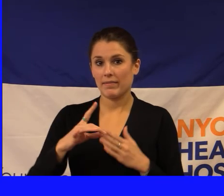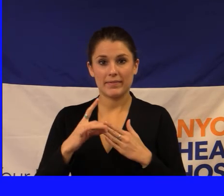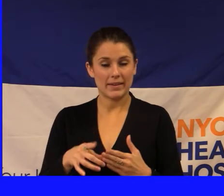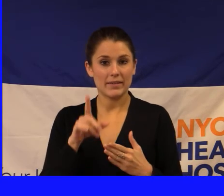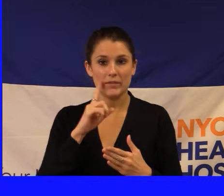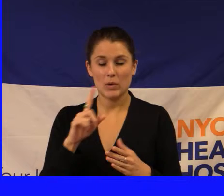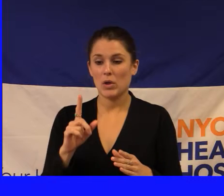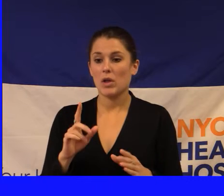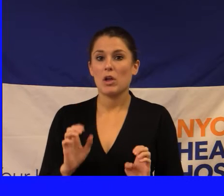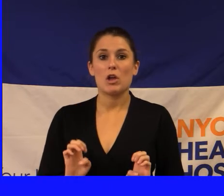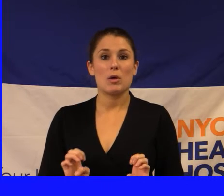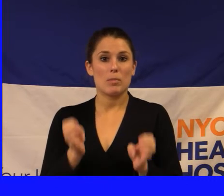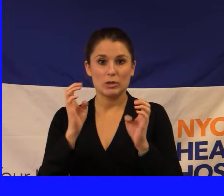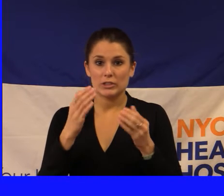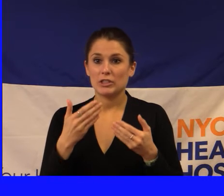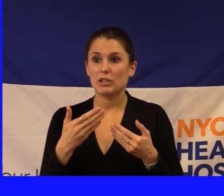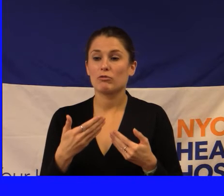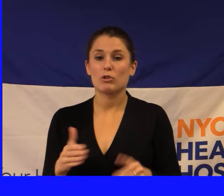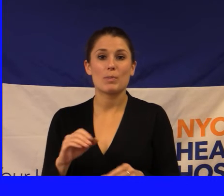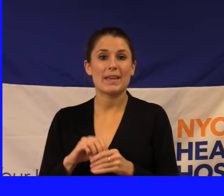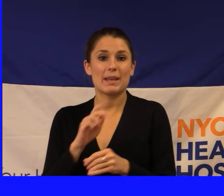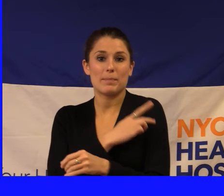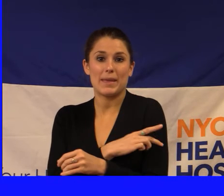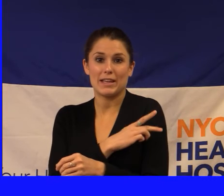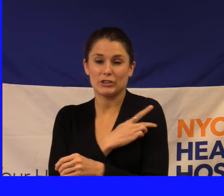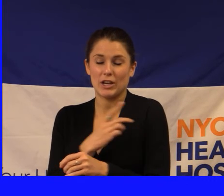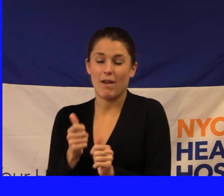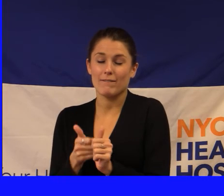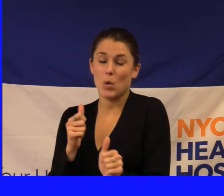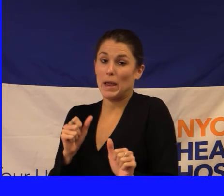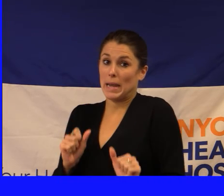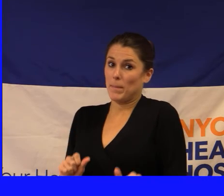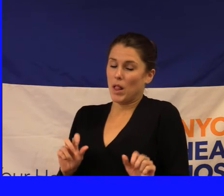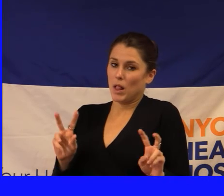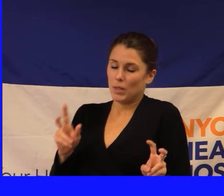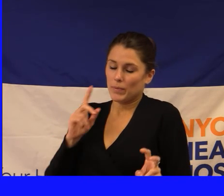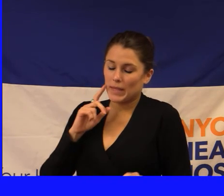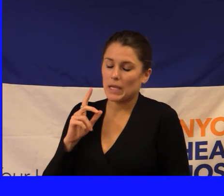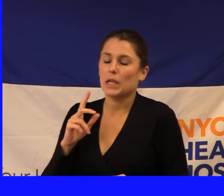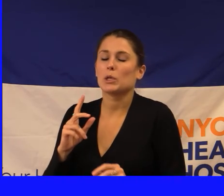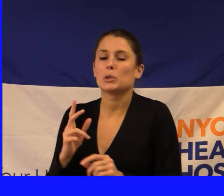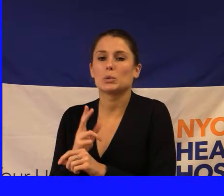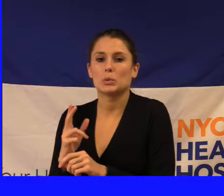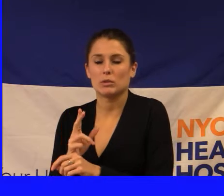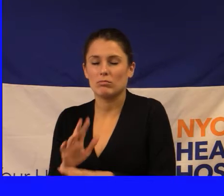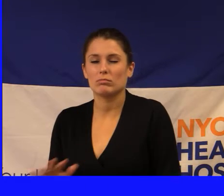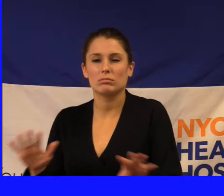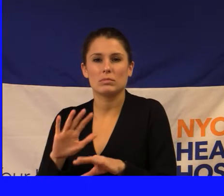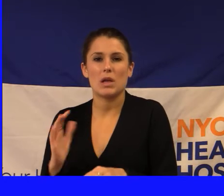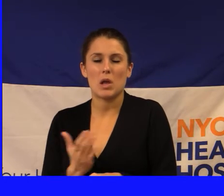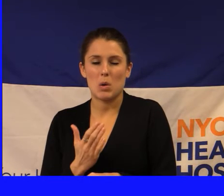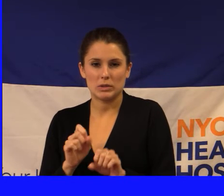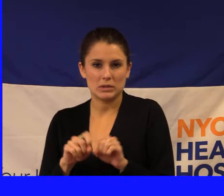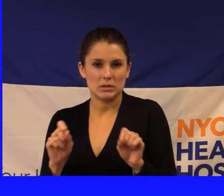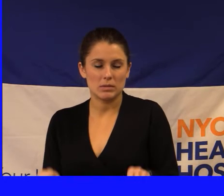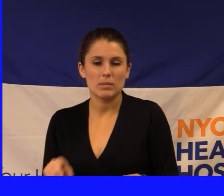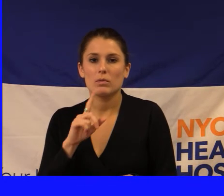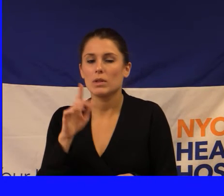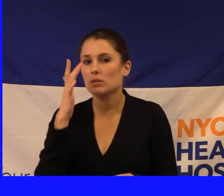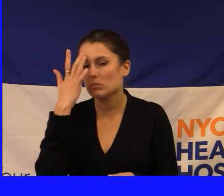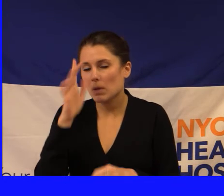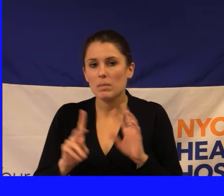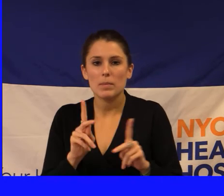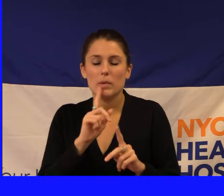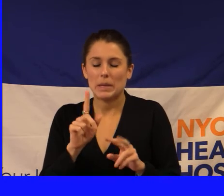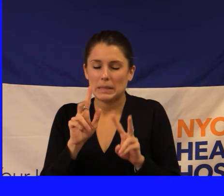and inpatient use, as well as readmissions across our system. We've got some really smart people thinking about